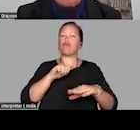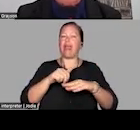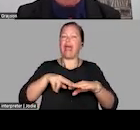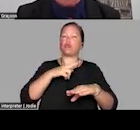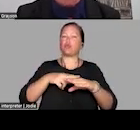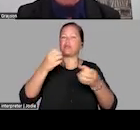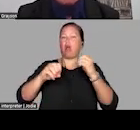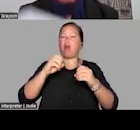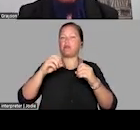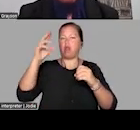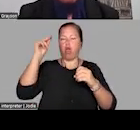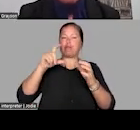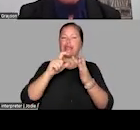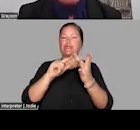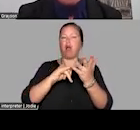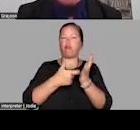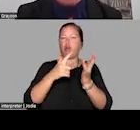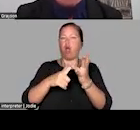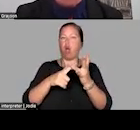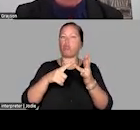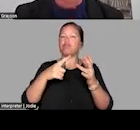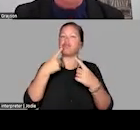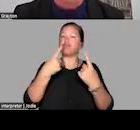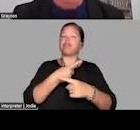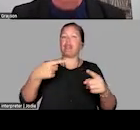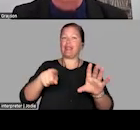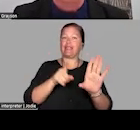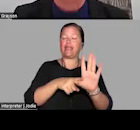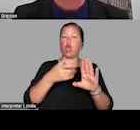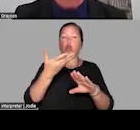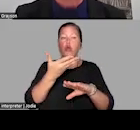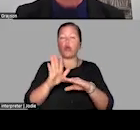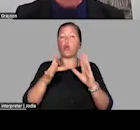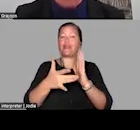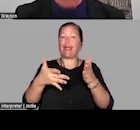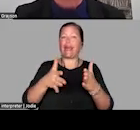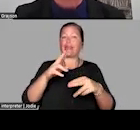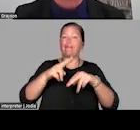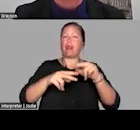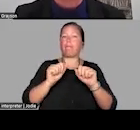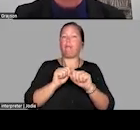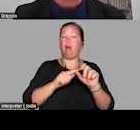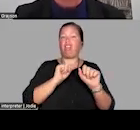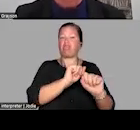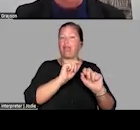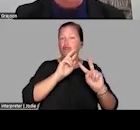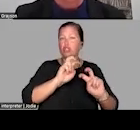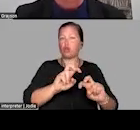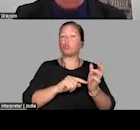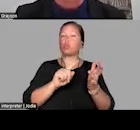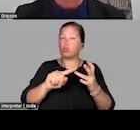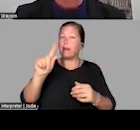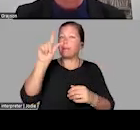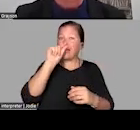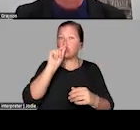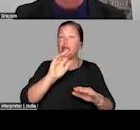Agency, CSIRO, announce this year that a new technique was being developed by their researchers to potentially